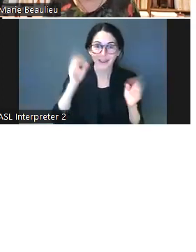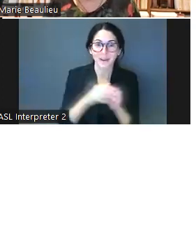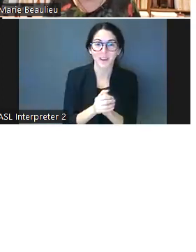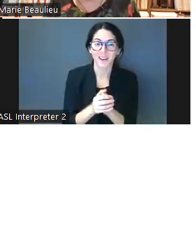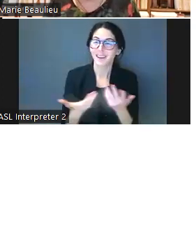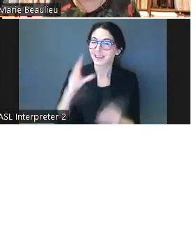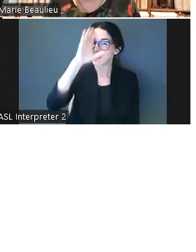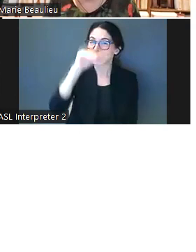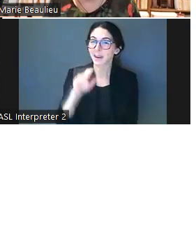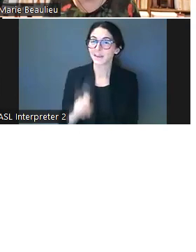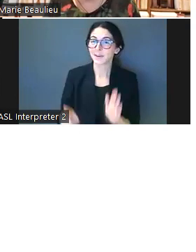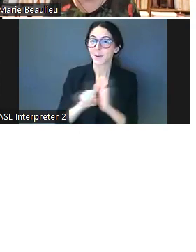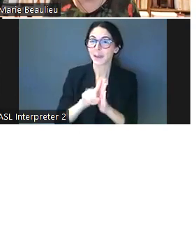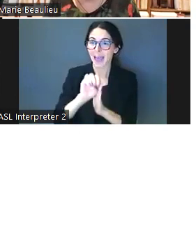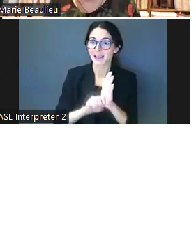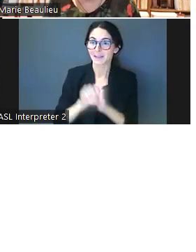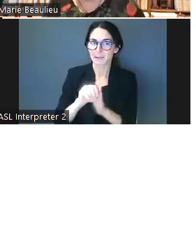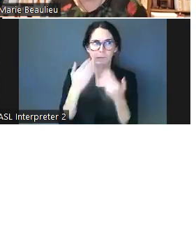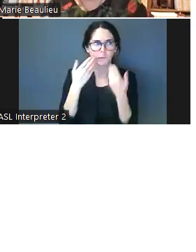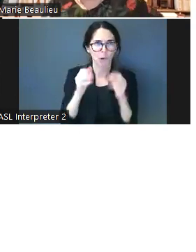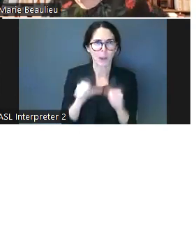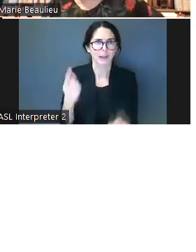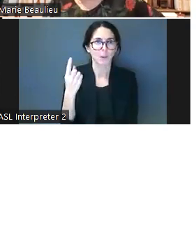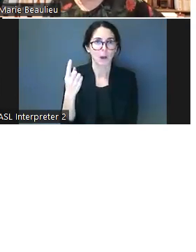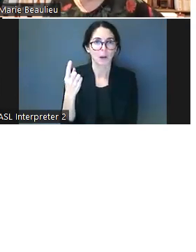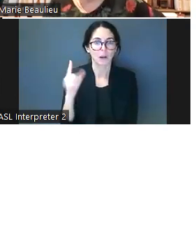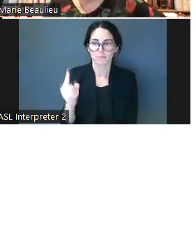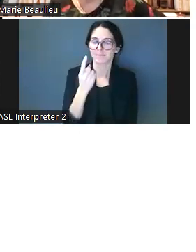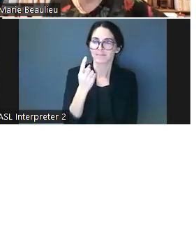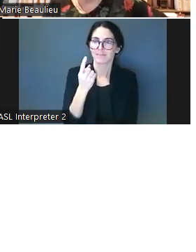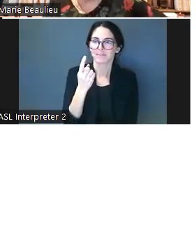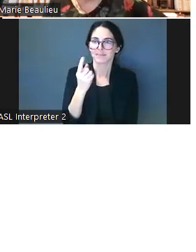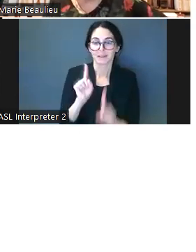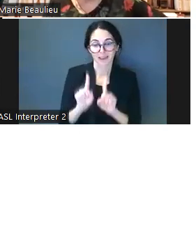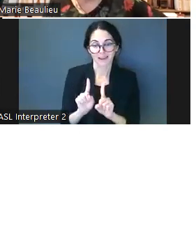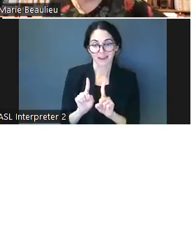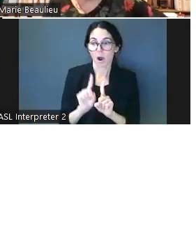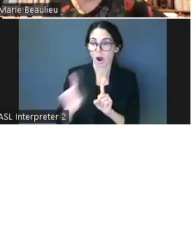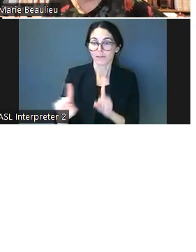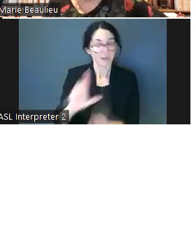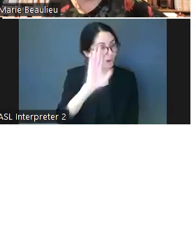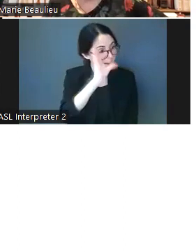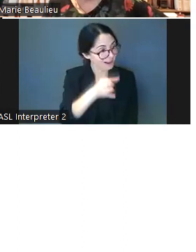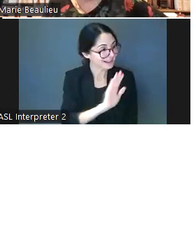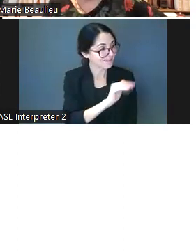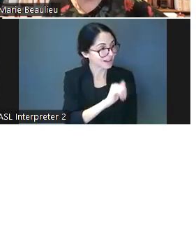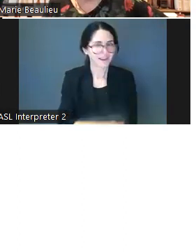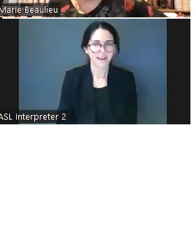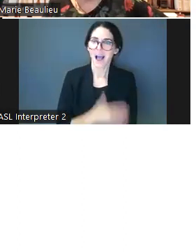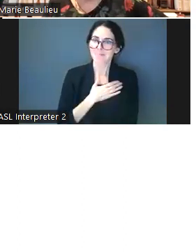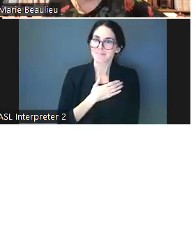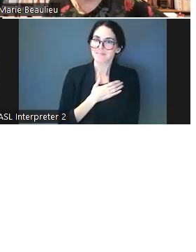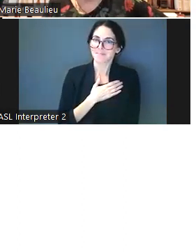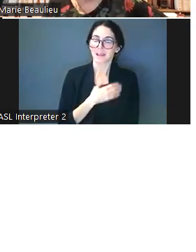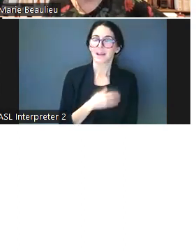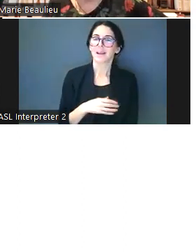are in the elevator, you don't know anyone. Well, they will say hello to you when you get off. So for participants, goodwill is